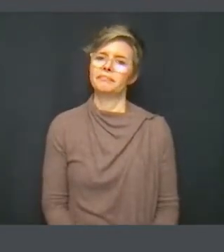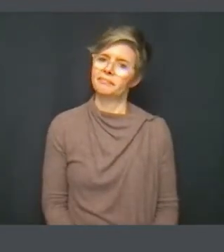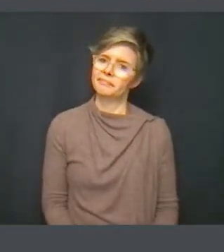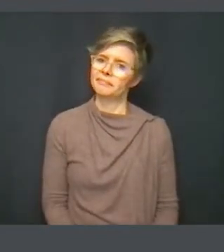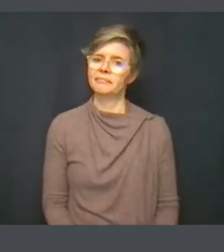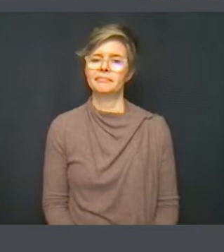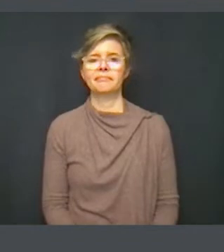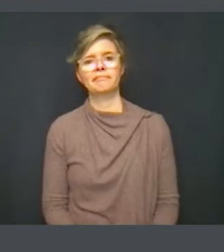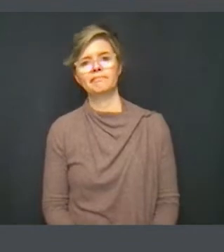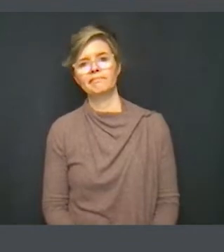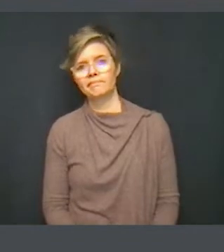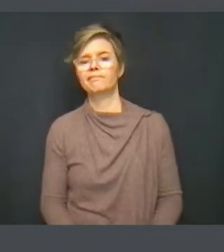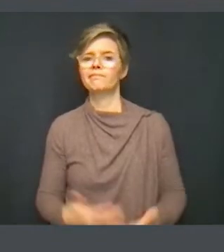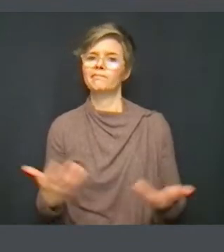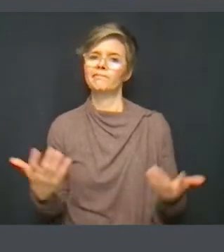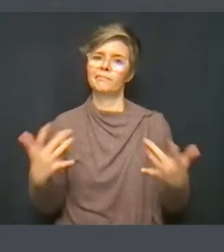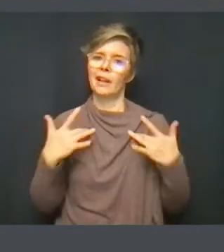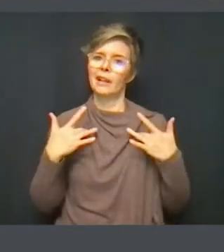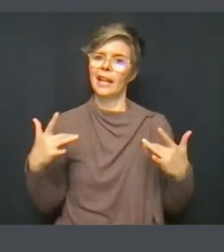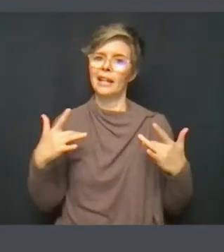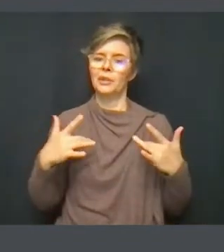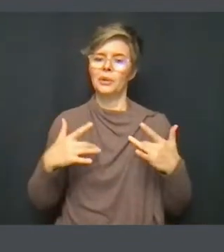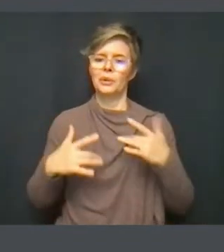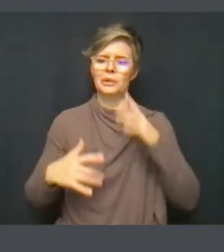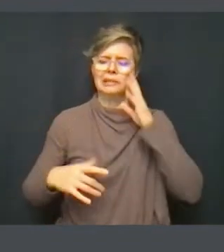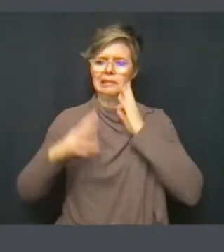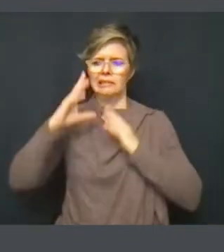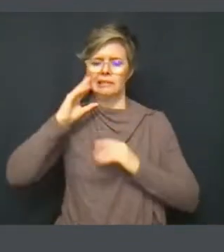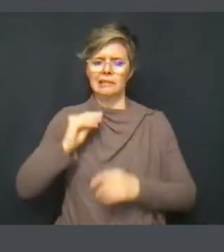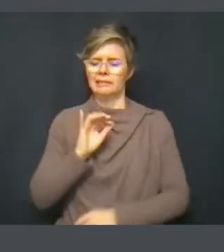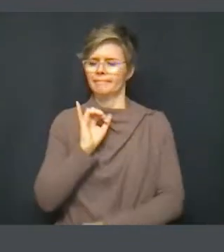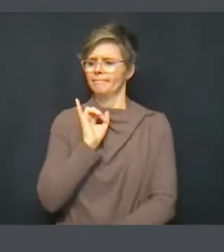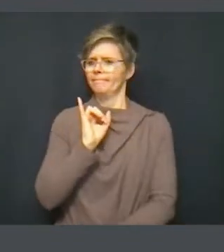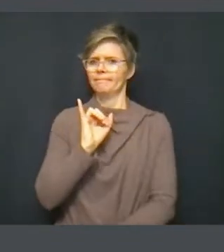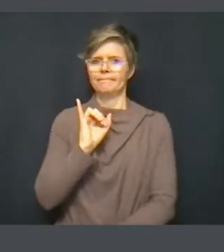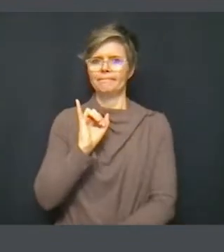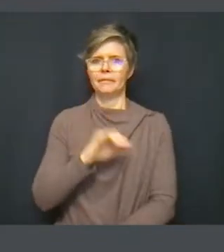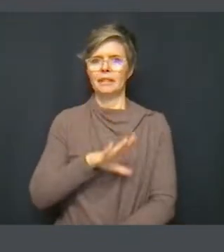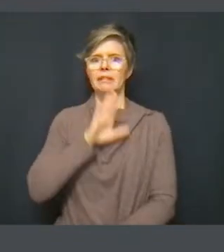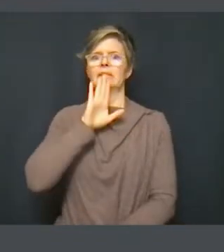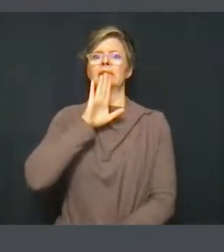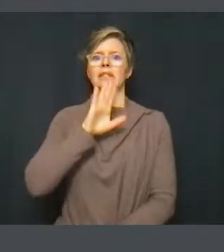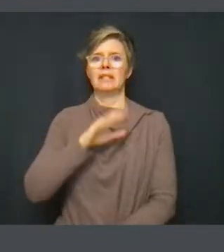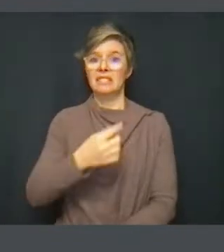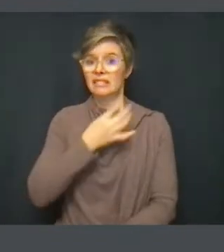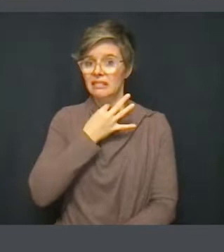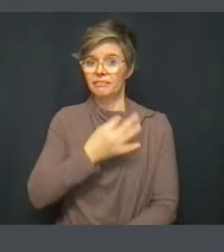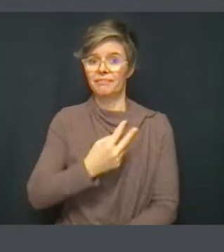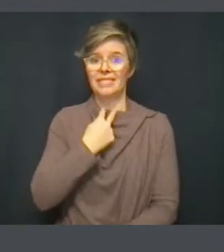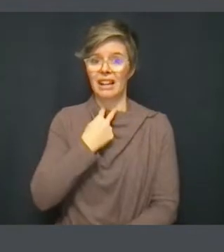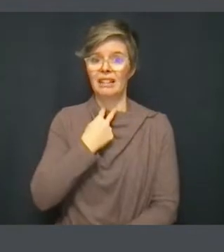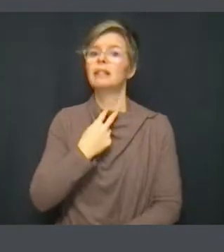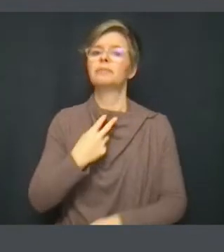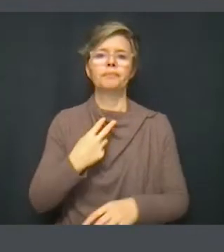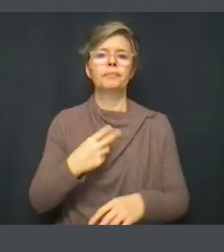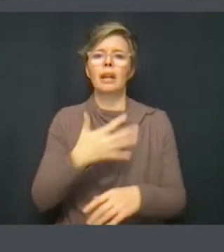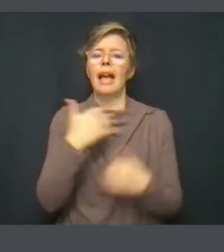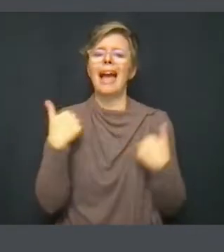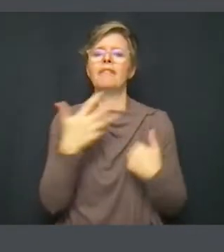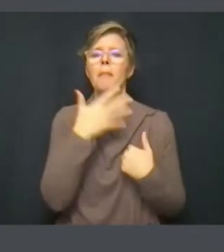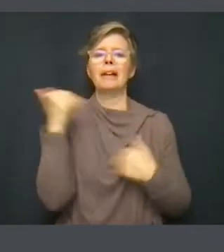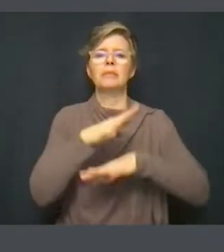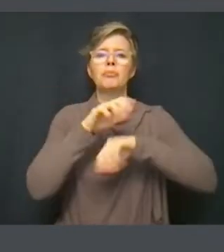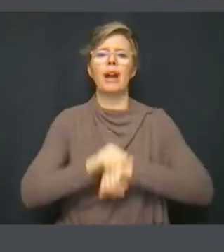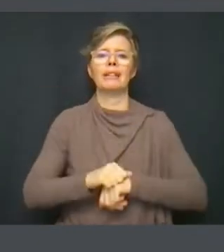moments of that we're like, oh, I don't know what to do. Like, but there is a way forward, right? There's best practices in terms of how to handle these issues,